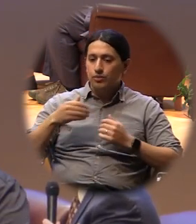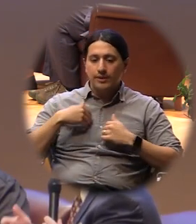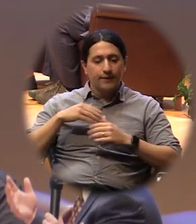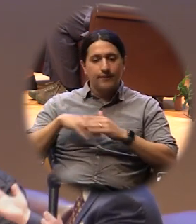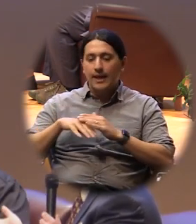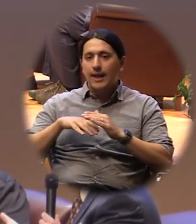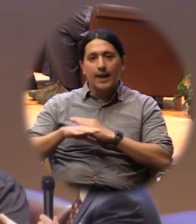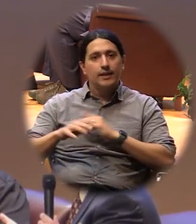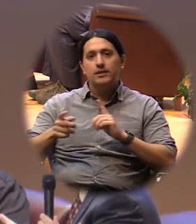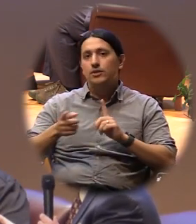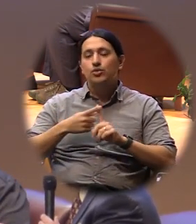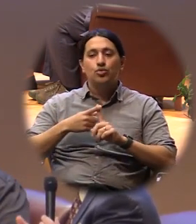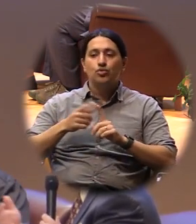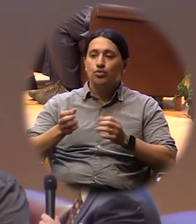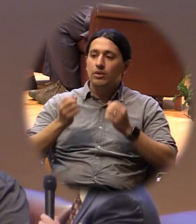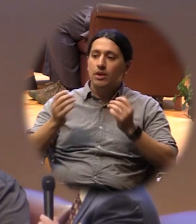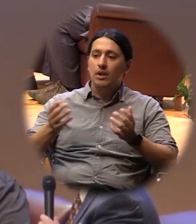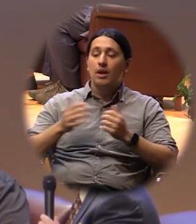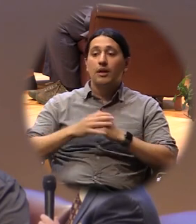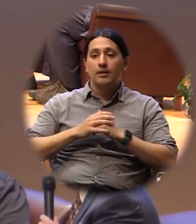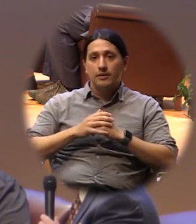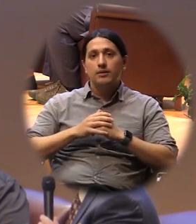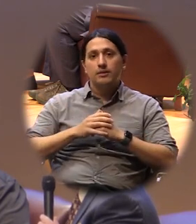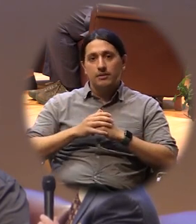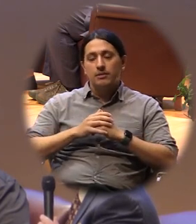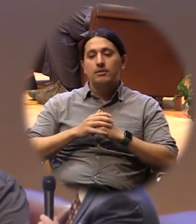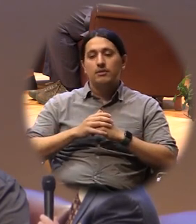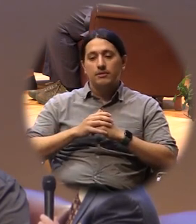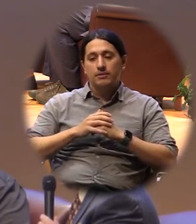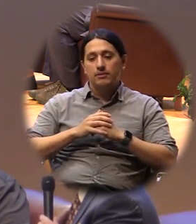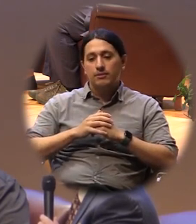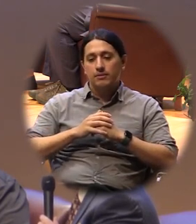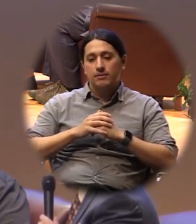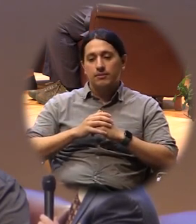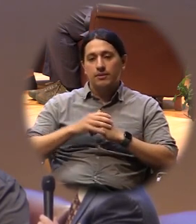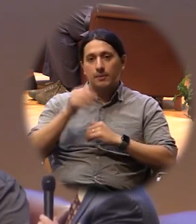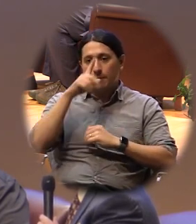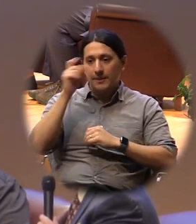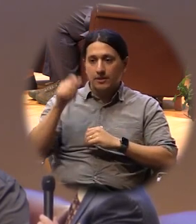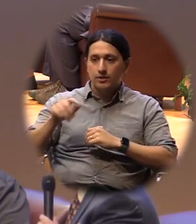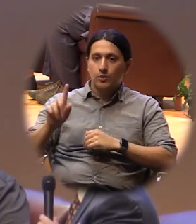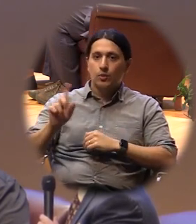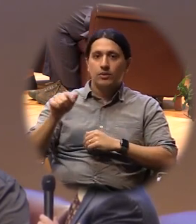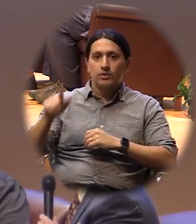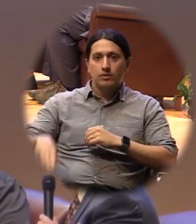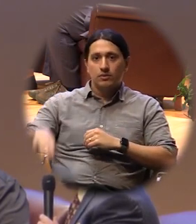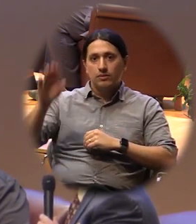to, you know, a lot of, because of the community that you were raised in,